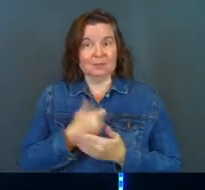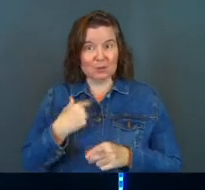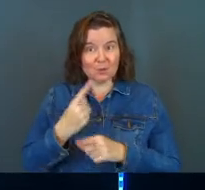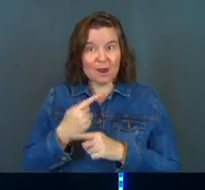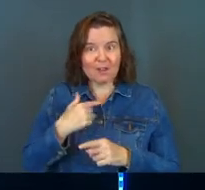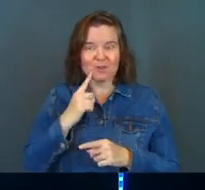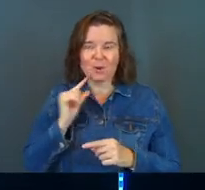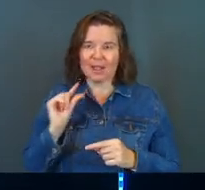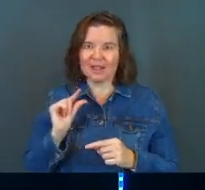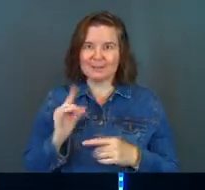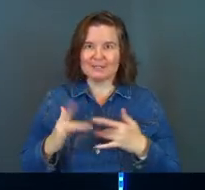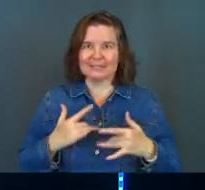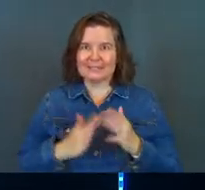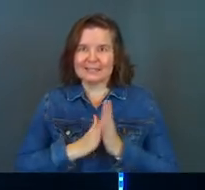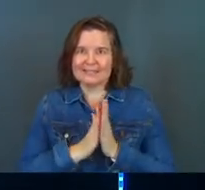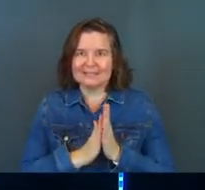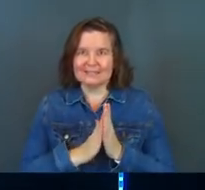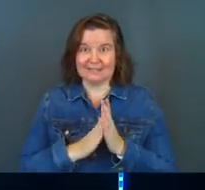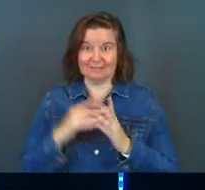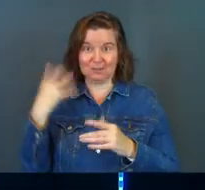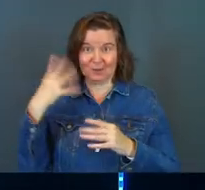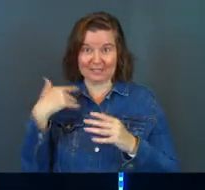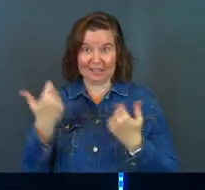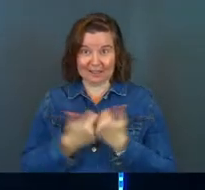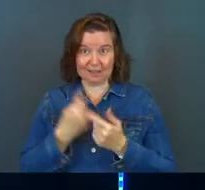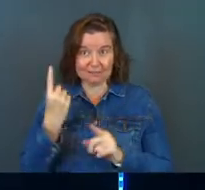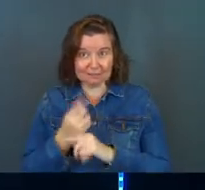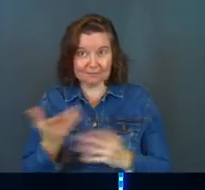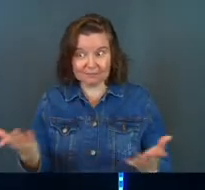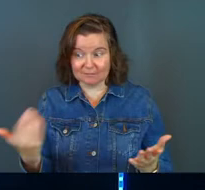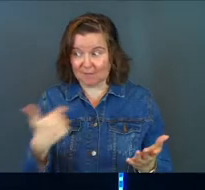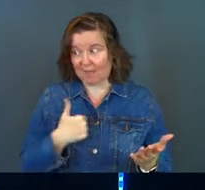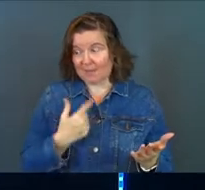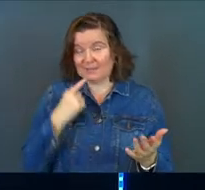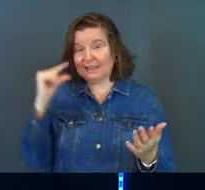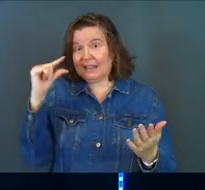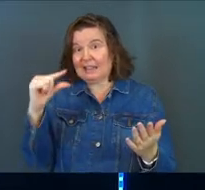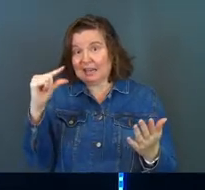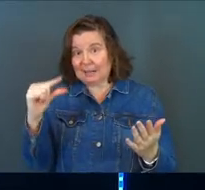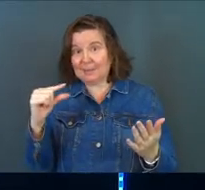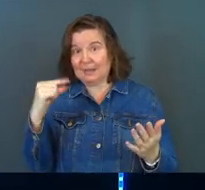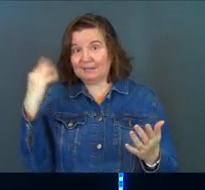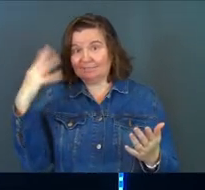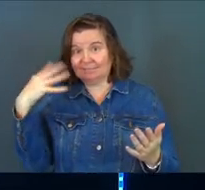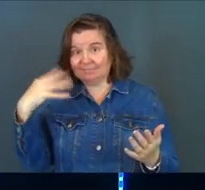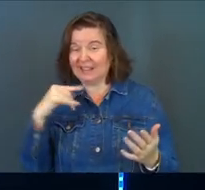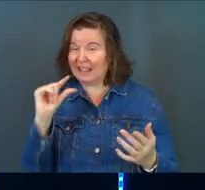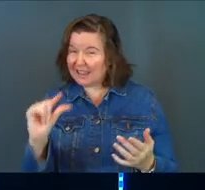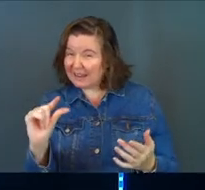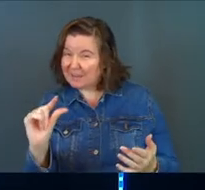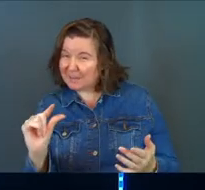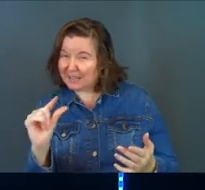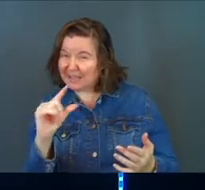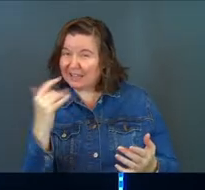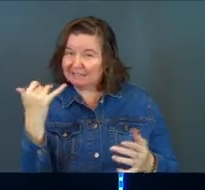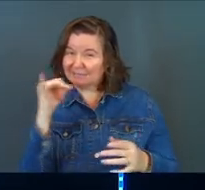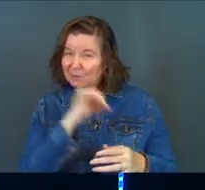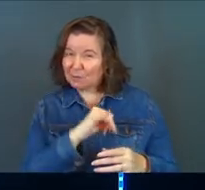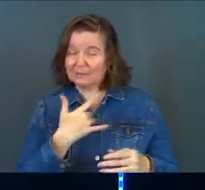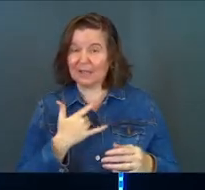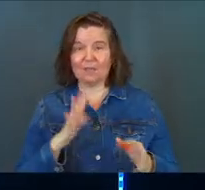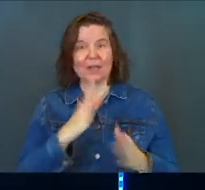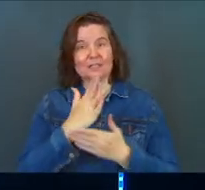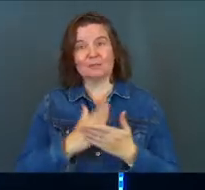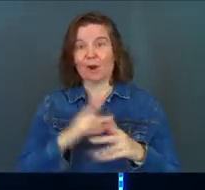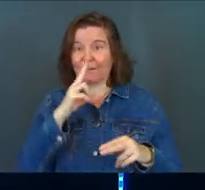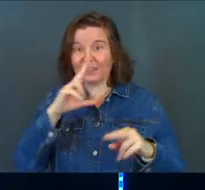right? You're a little bit idiotic at the game, are you not? I'm just a little bit idiotic, little bit foolish, and that's